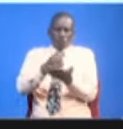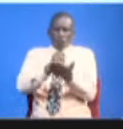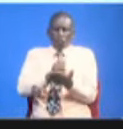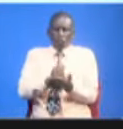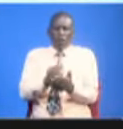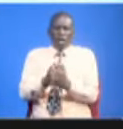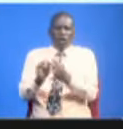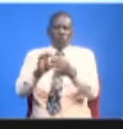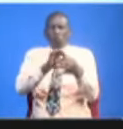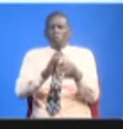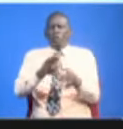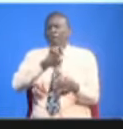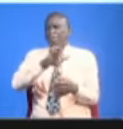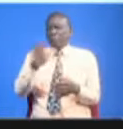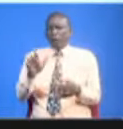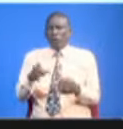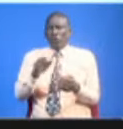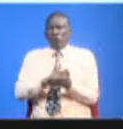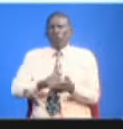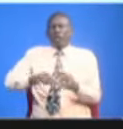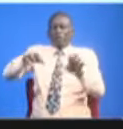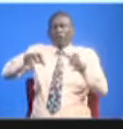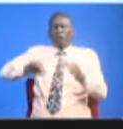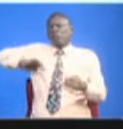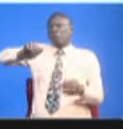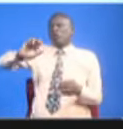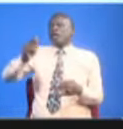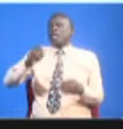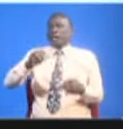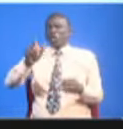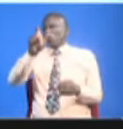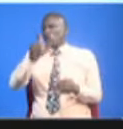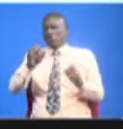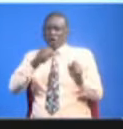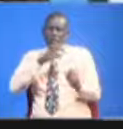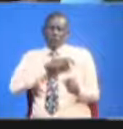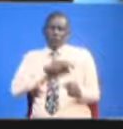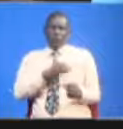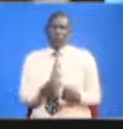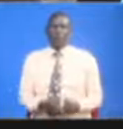in the Mount Kenya region, benefit, as Bridget Singana now reports.